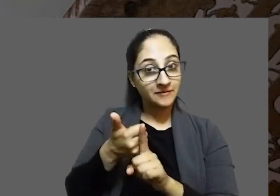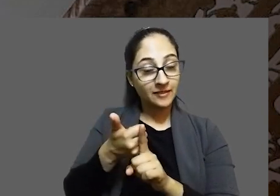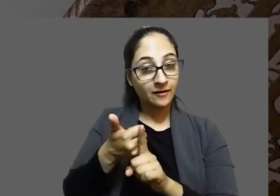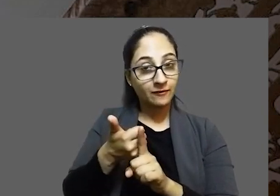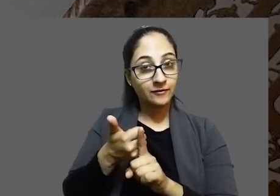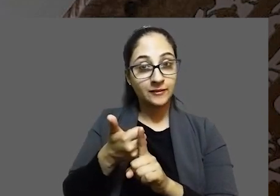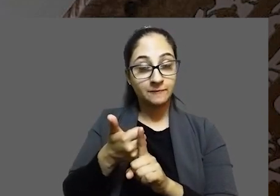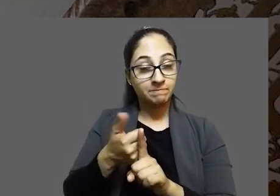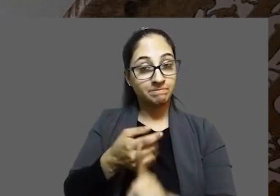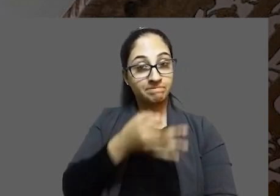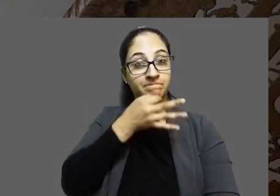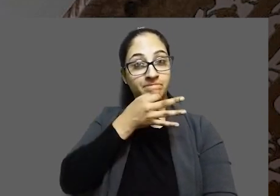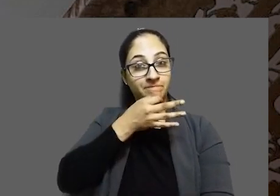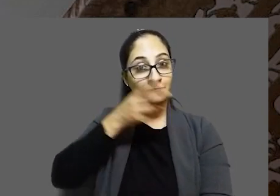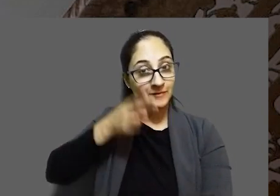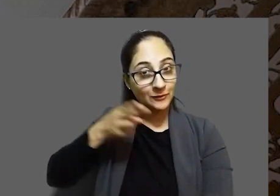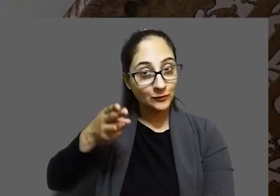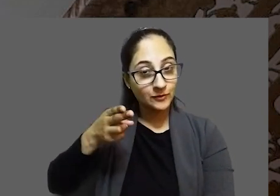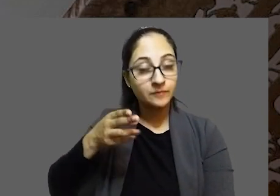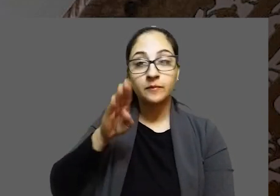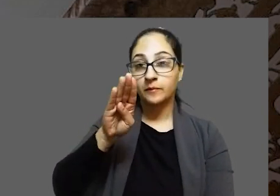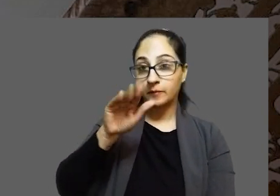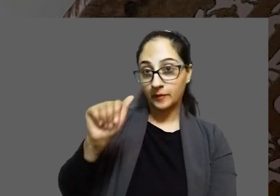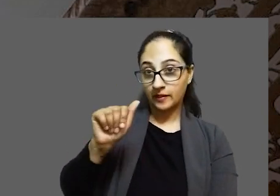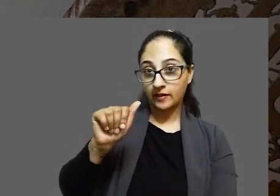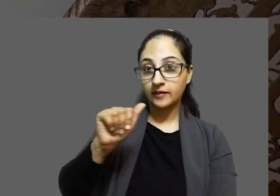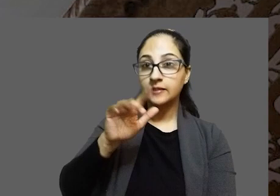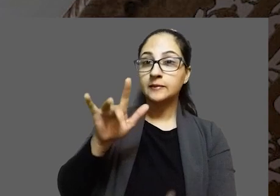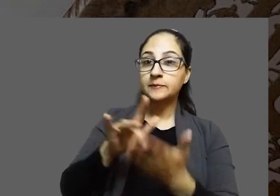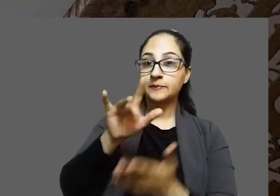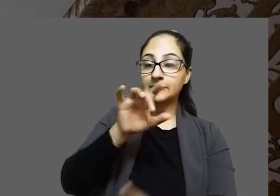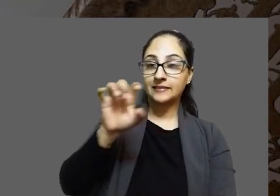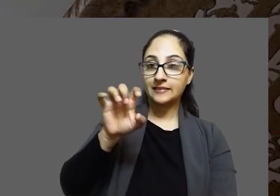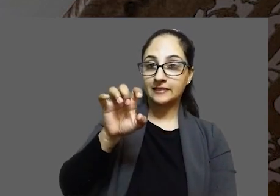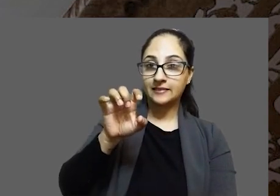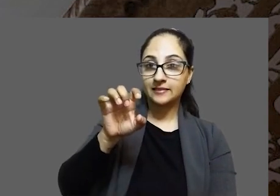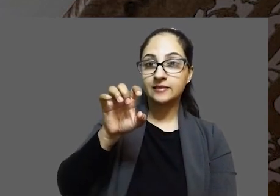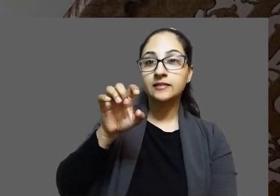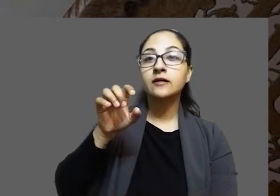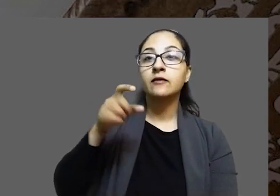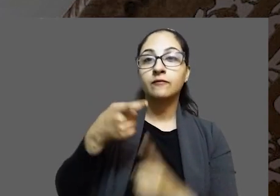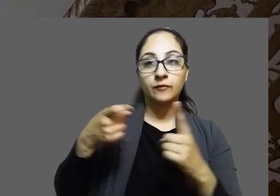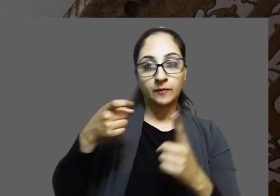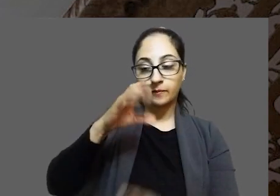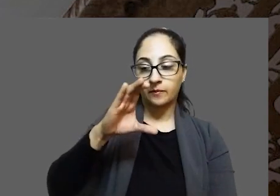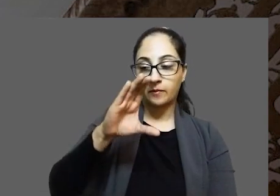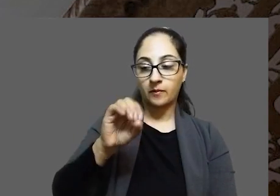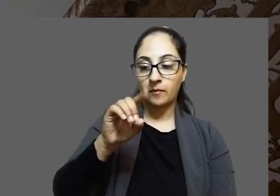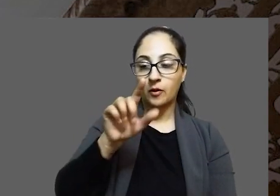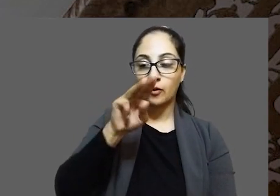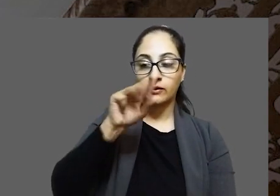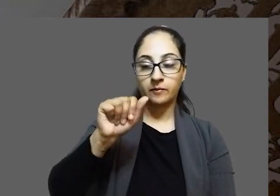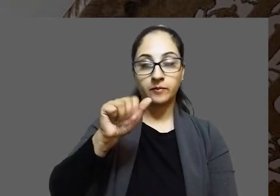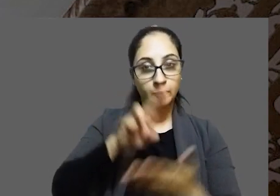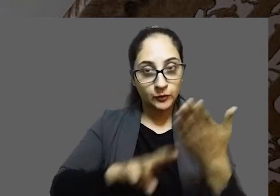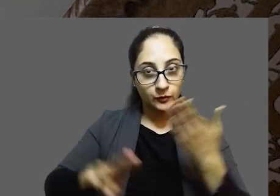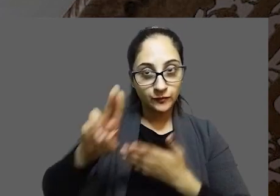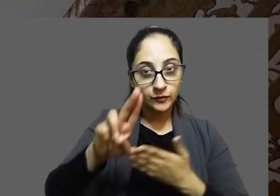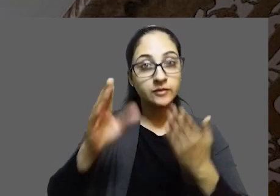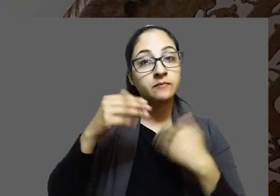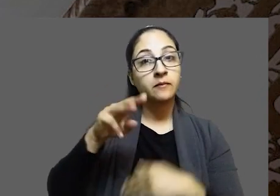is a modern-day Renaissance man. He has a BA in Middle Eastern Studies from Columbia University,